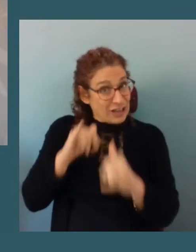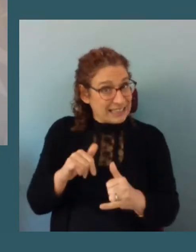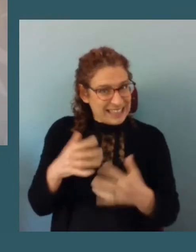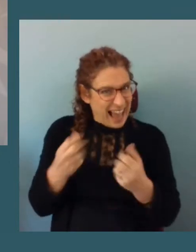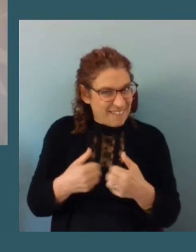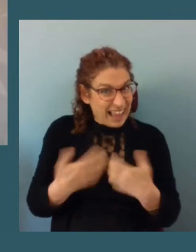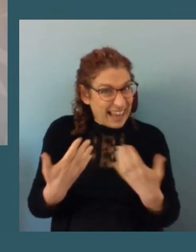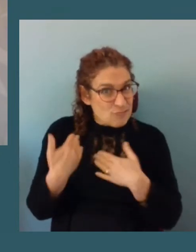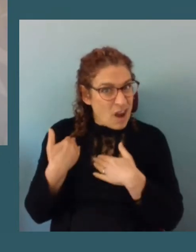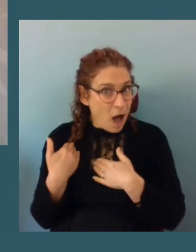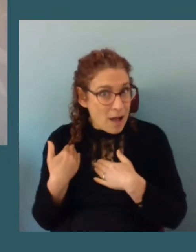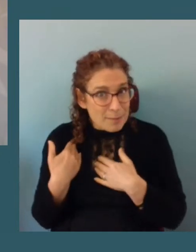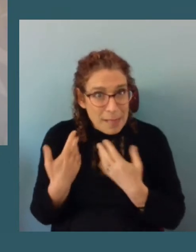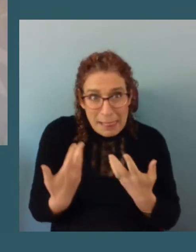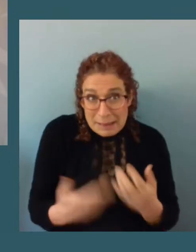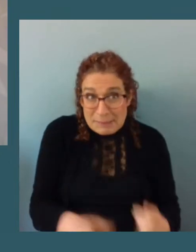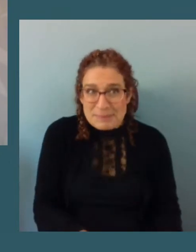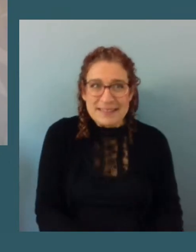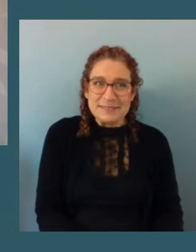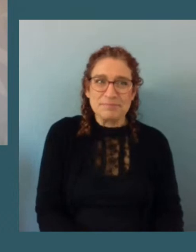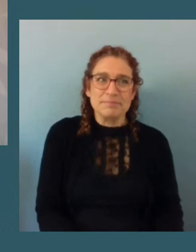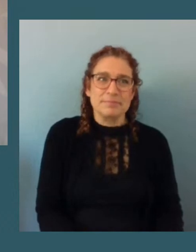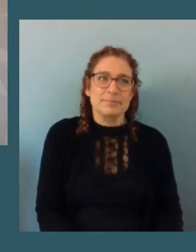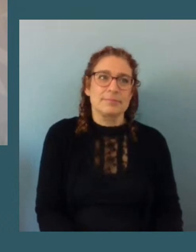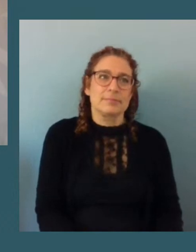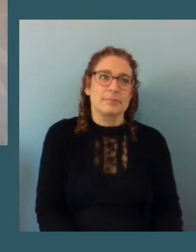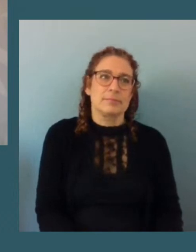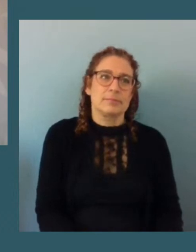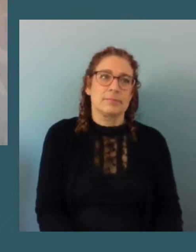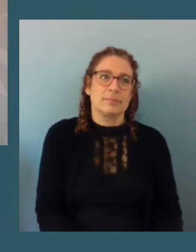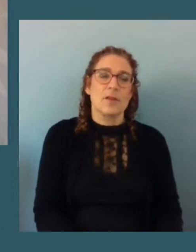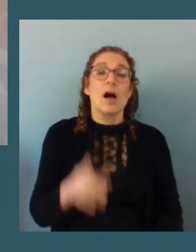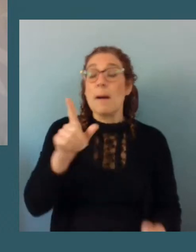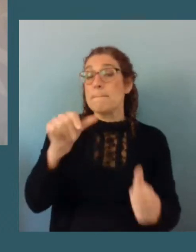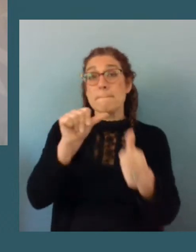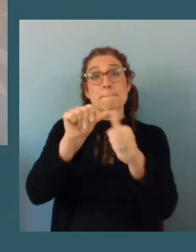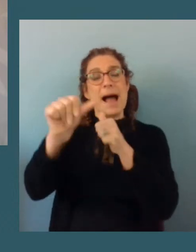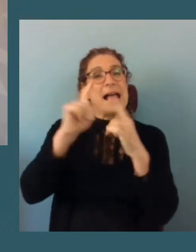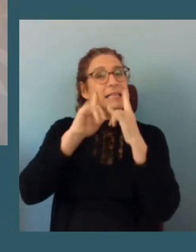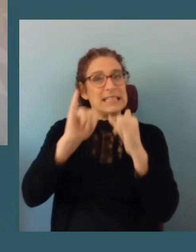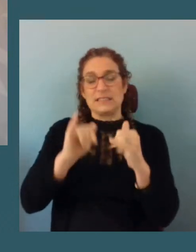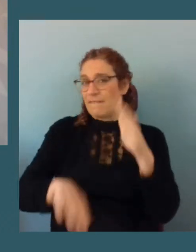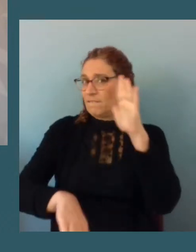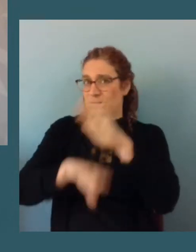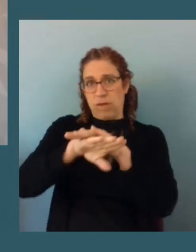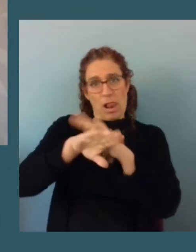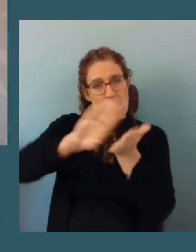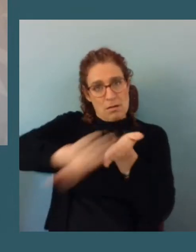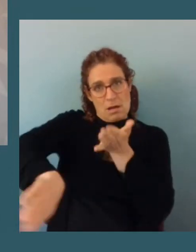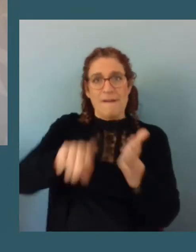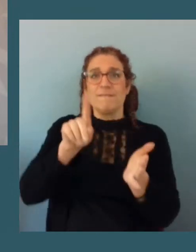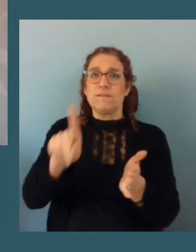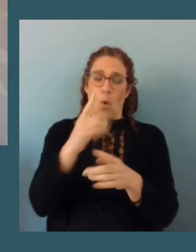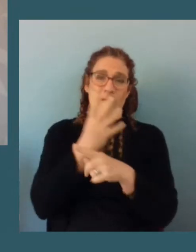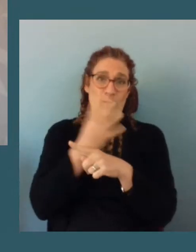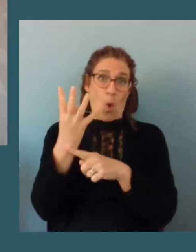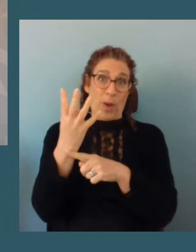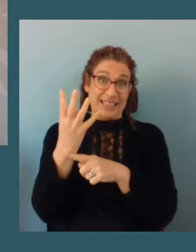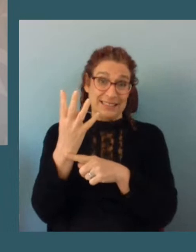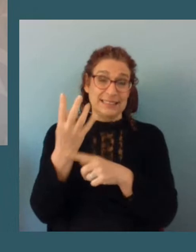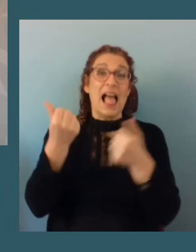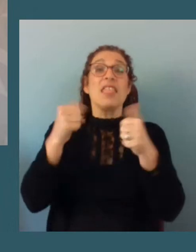all? So the best test is complete removal for 4 weeks and then reintroduction. That is your test.